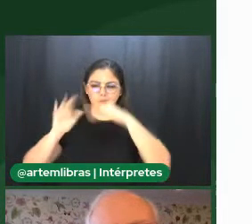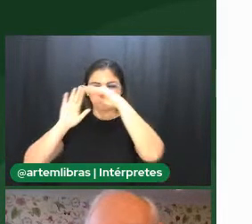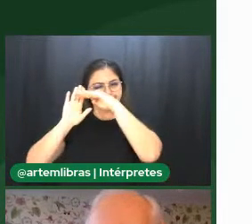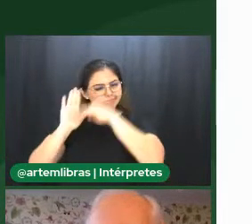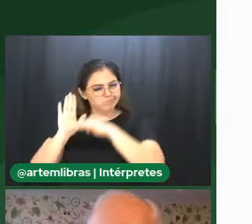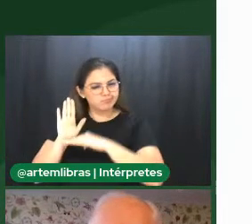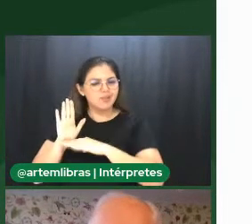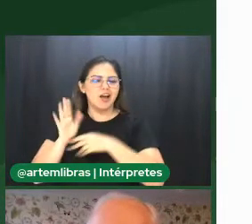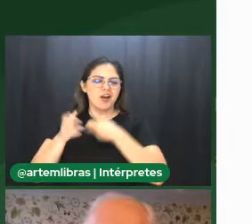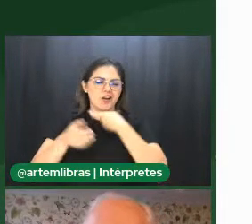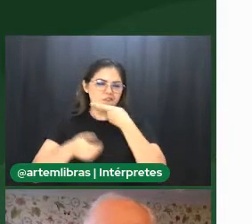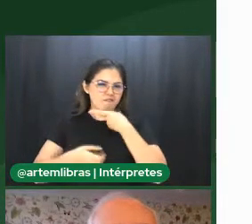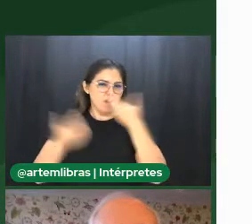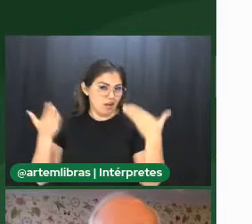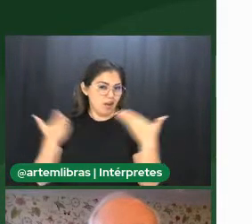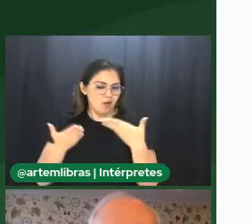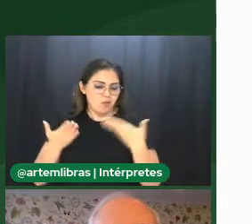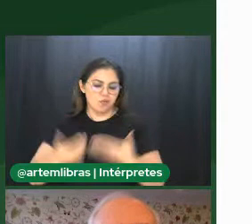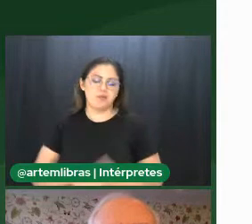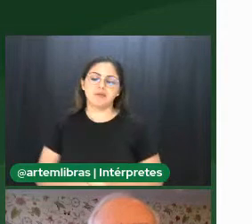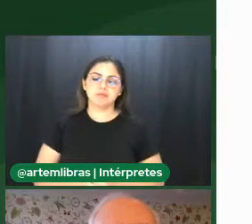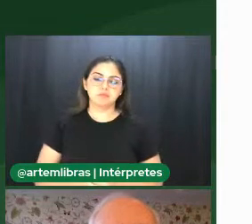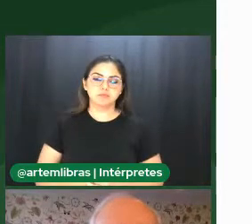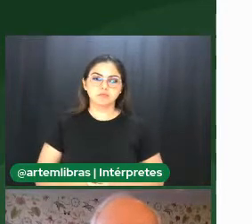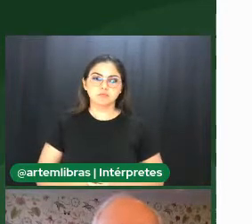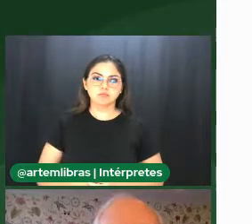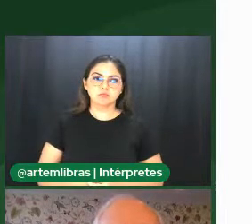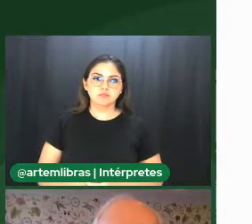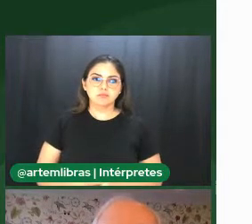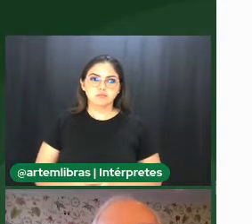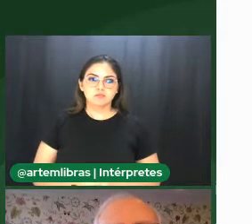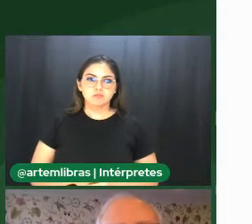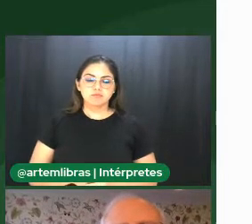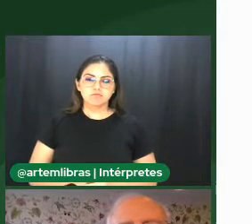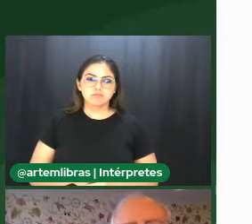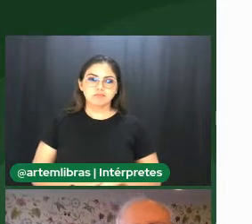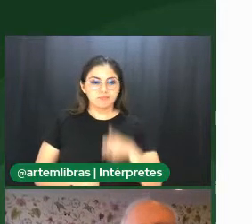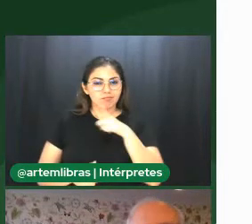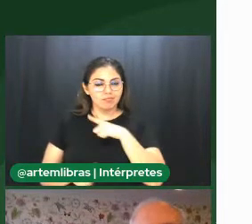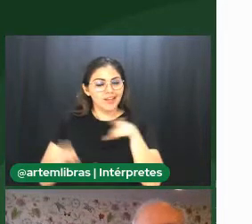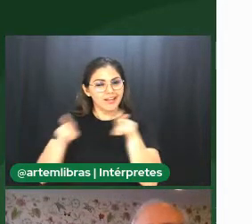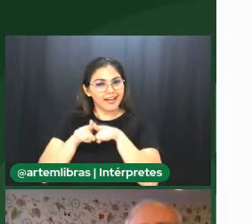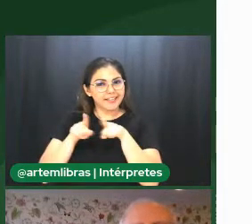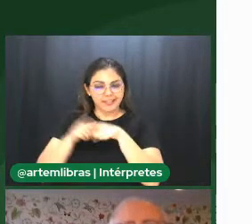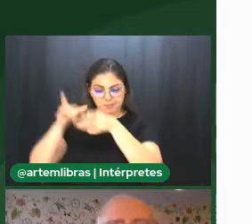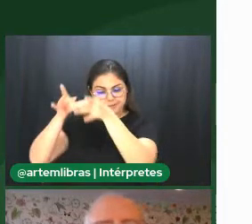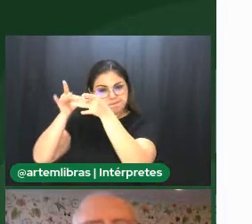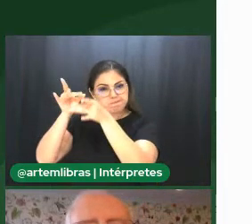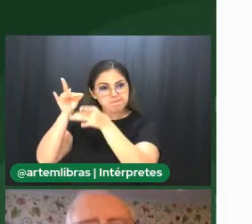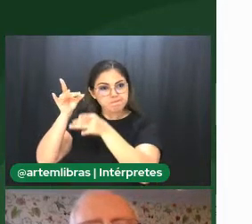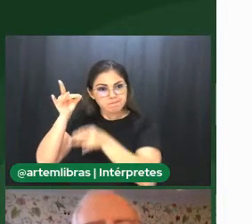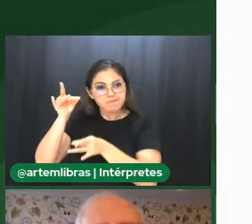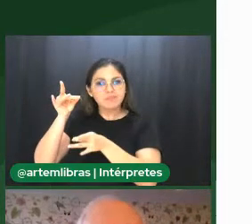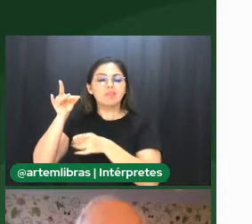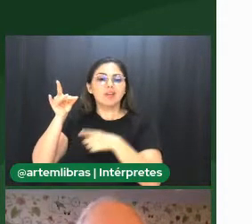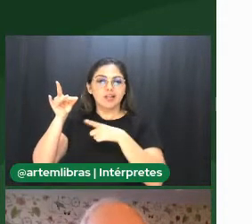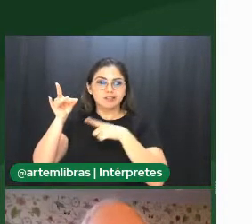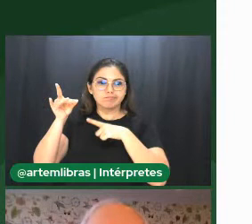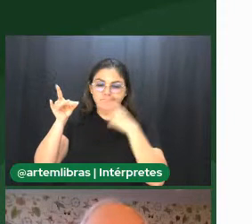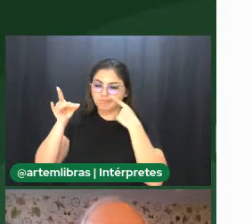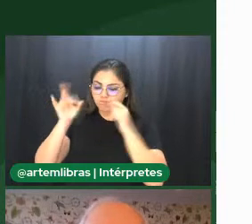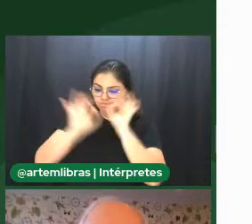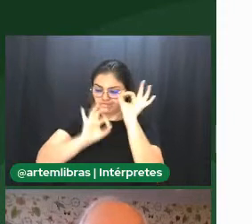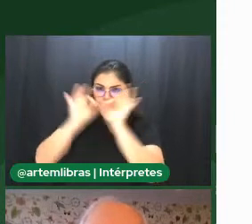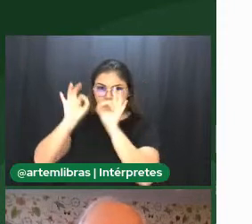AI. So that's what I see as the future. My book is organized in this structure. We